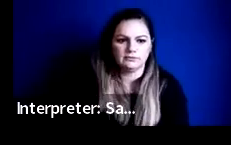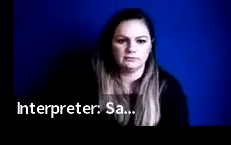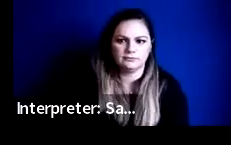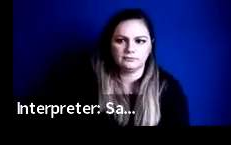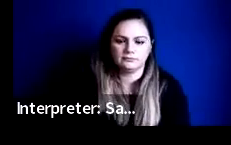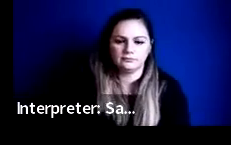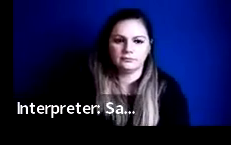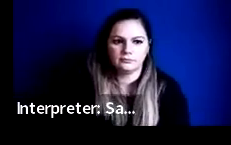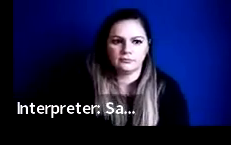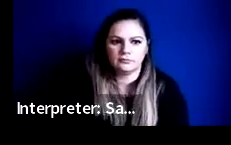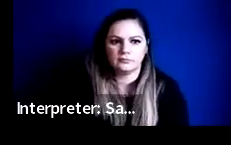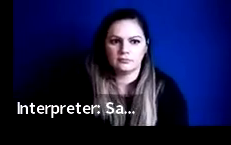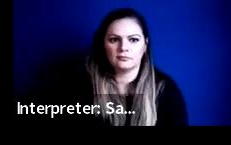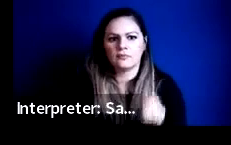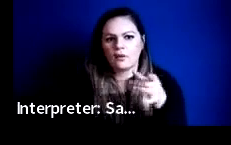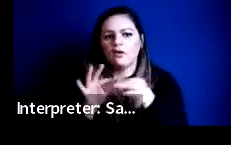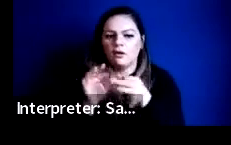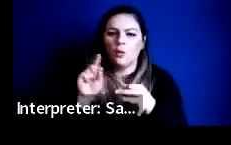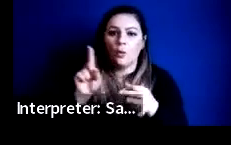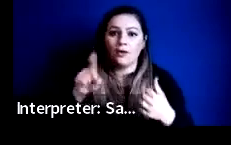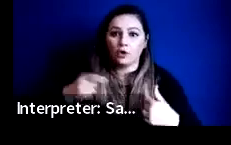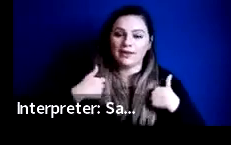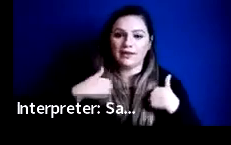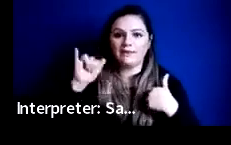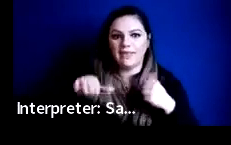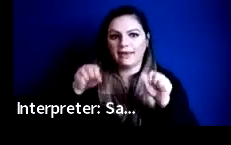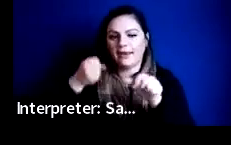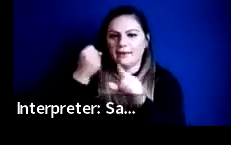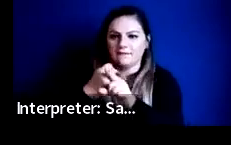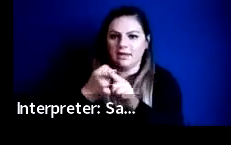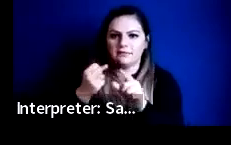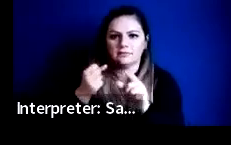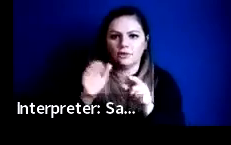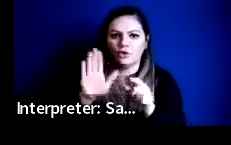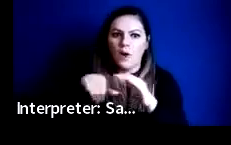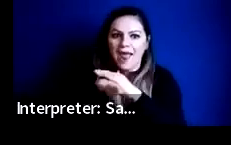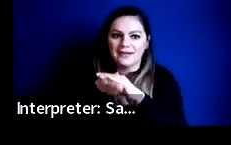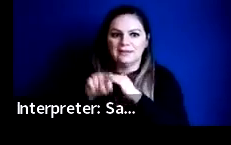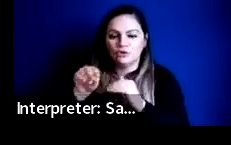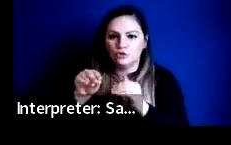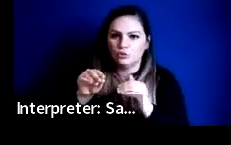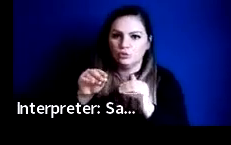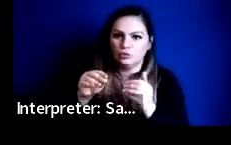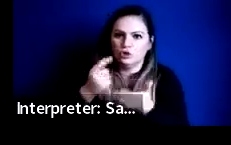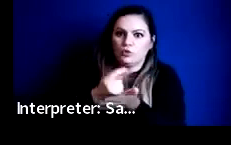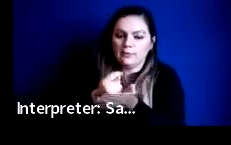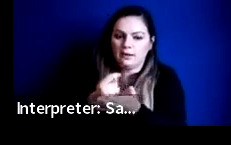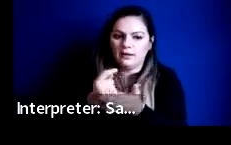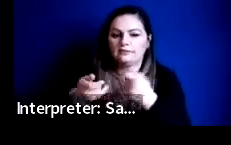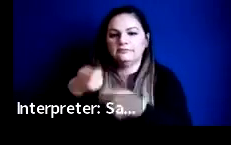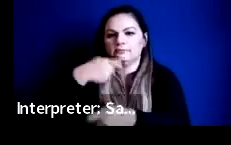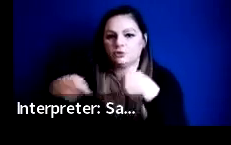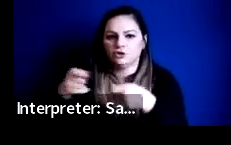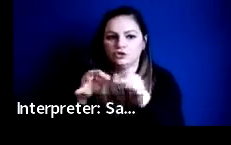And so it's saying, where you live affects your access to medicine that treats opioid addiction. This medicine is called